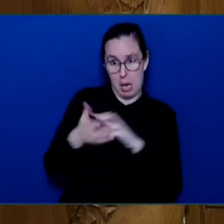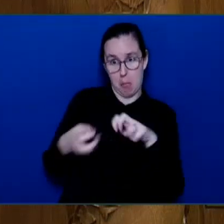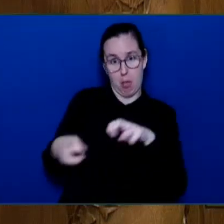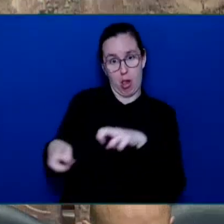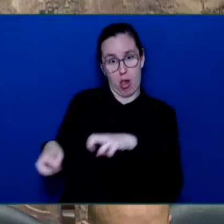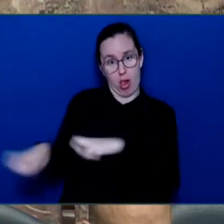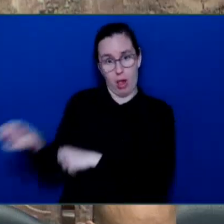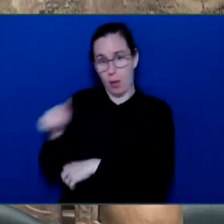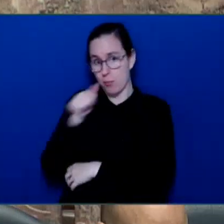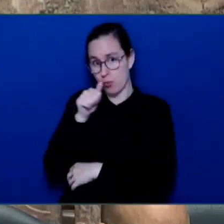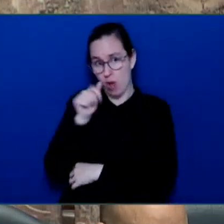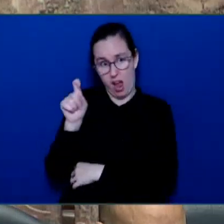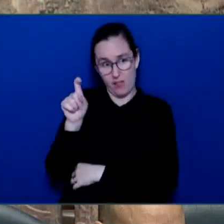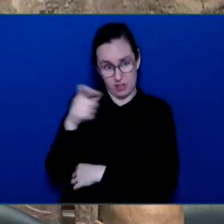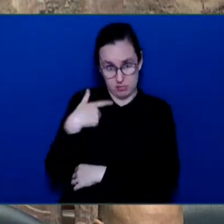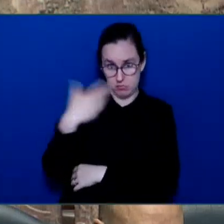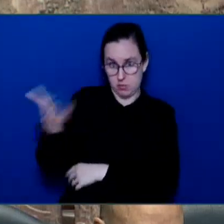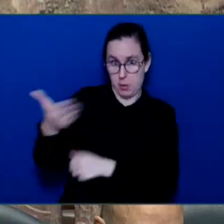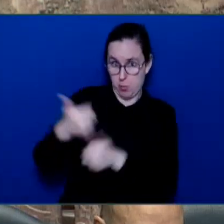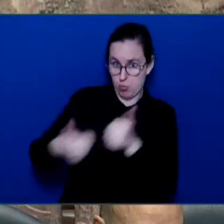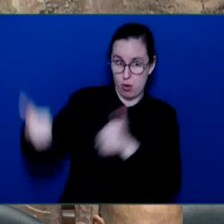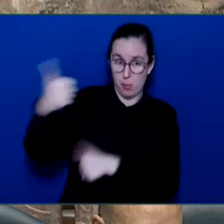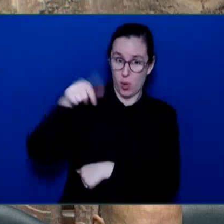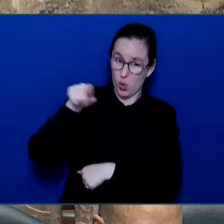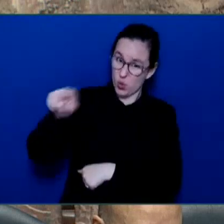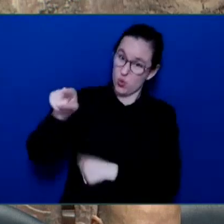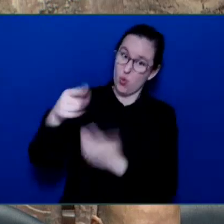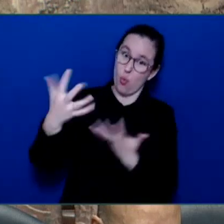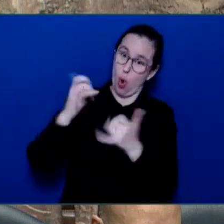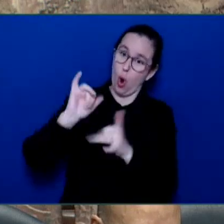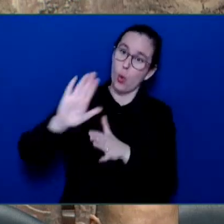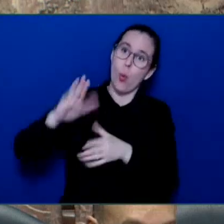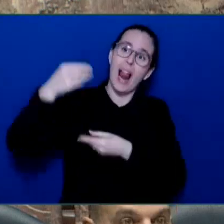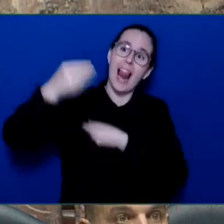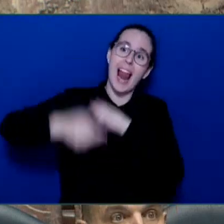much, Honourable Speaker. Since becoming Minister of Health,